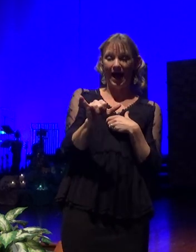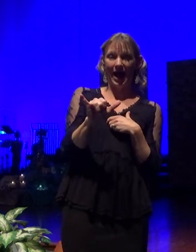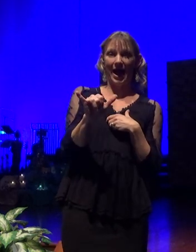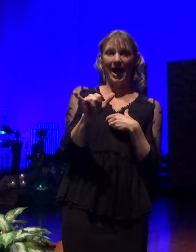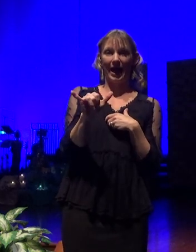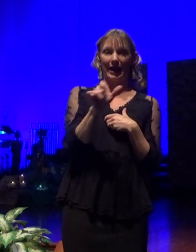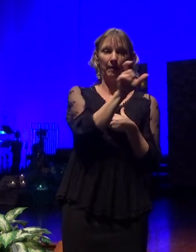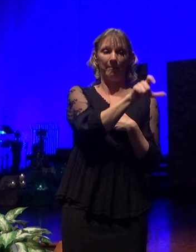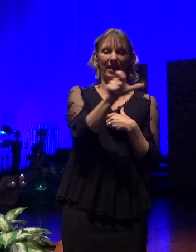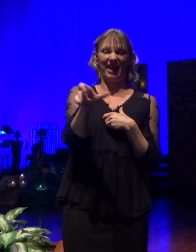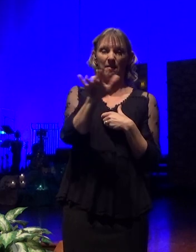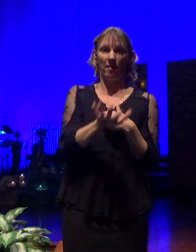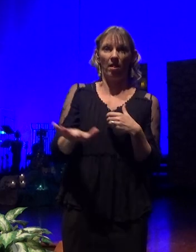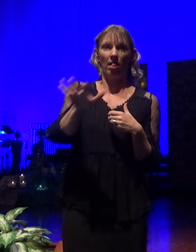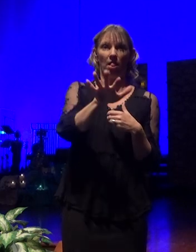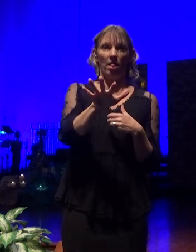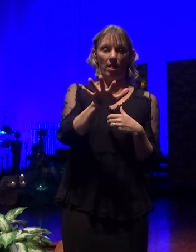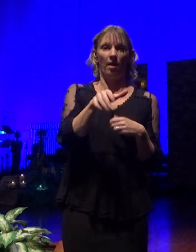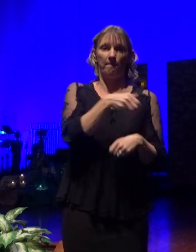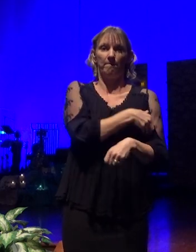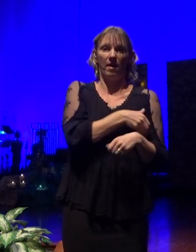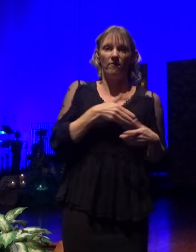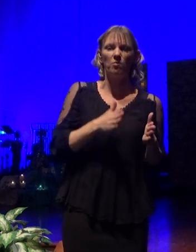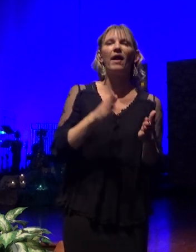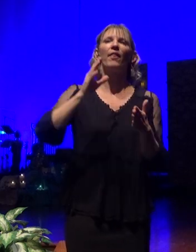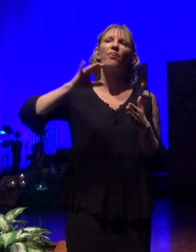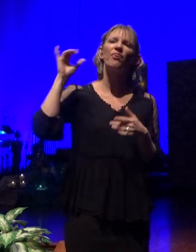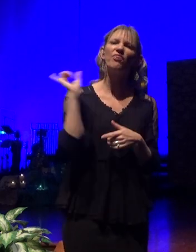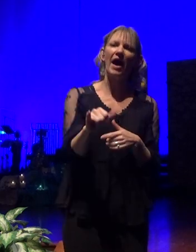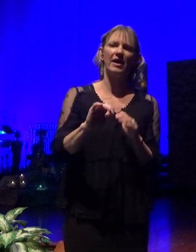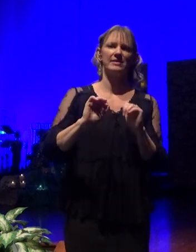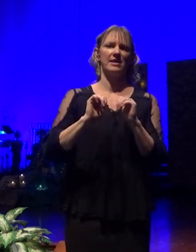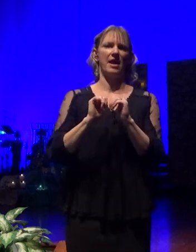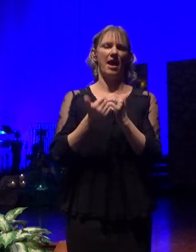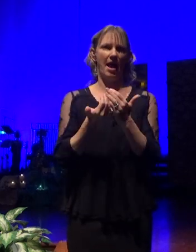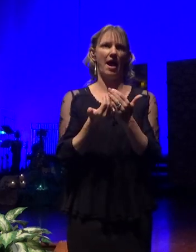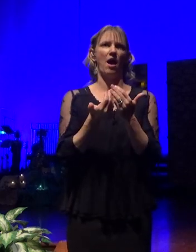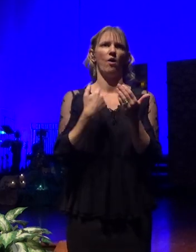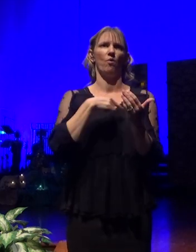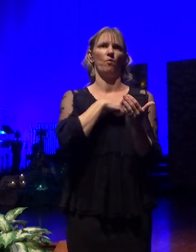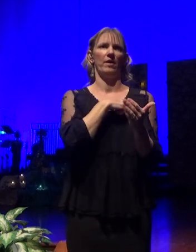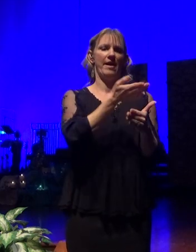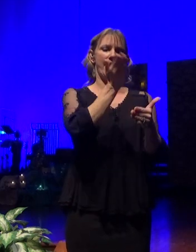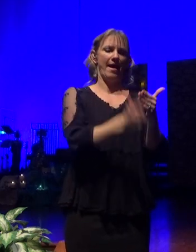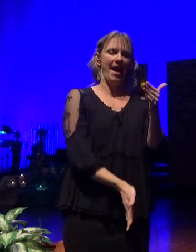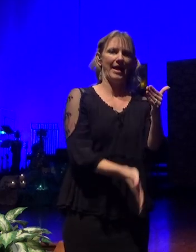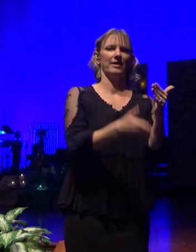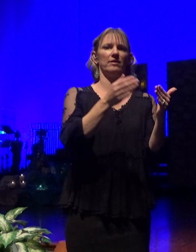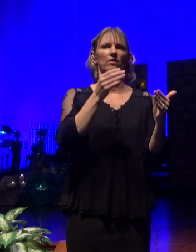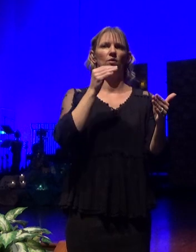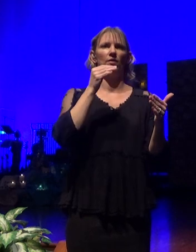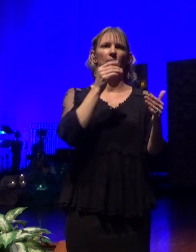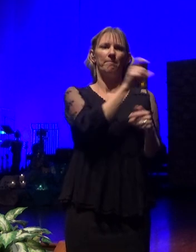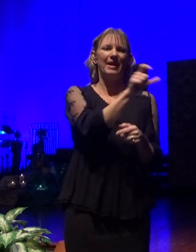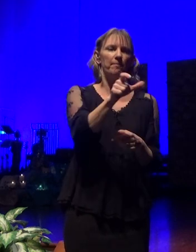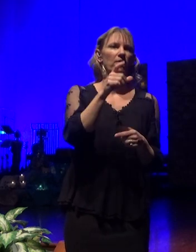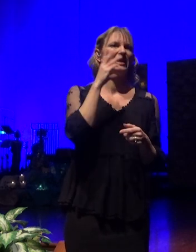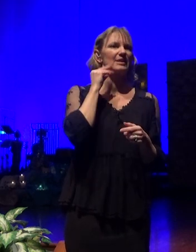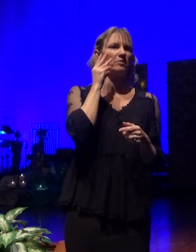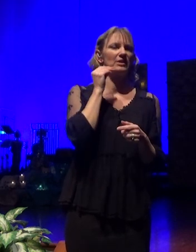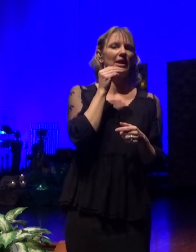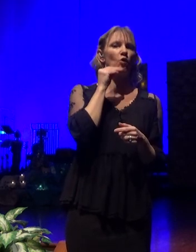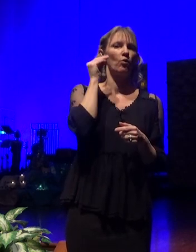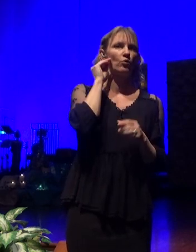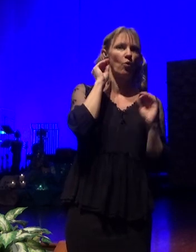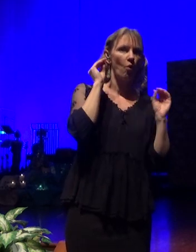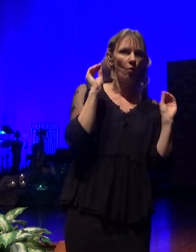a powerful way, that's how we could end people who are experiencing homelessness or food insecurity. That's